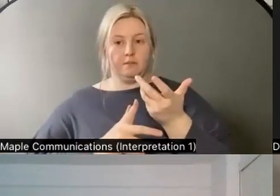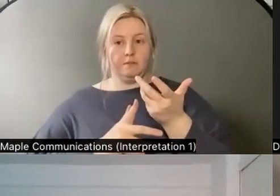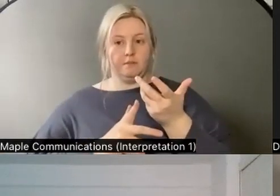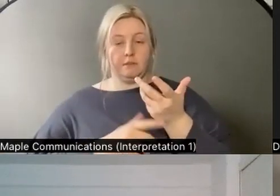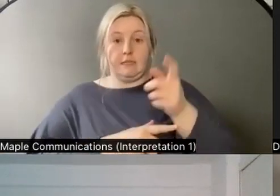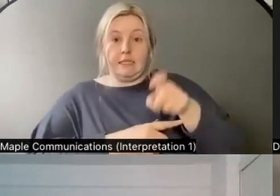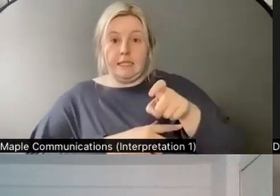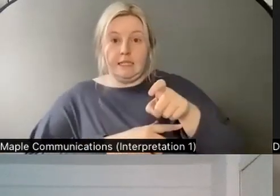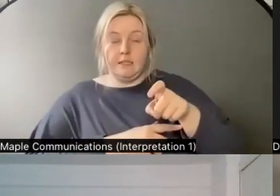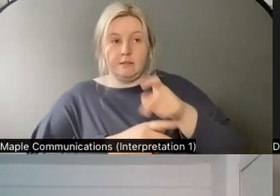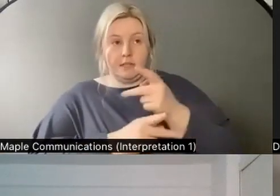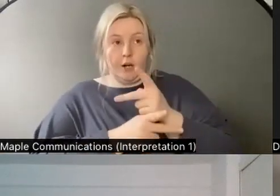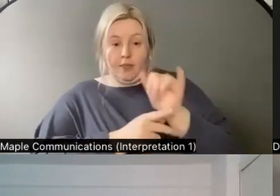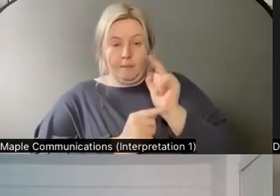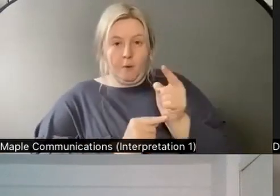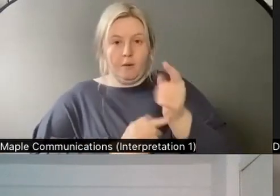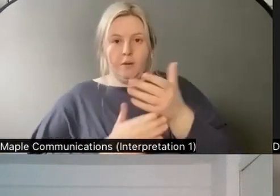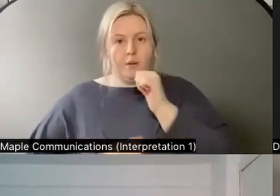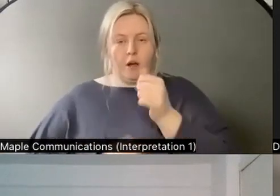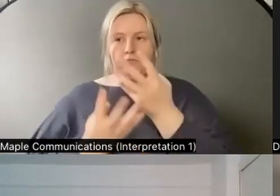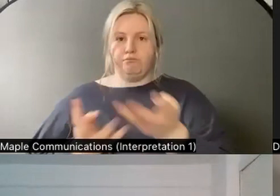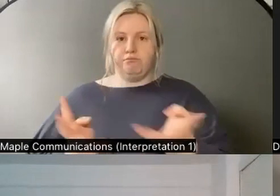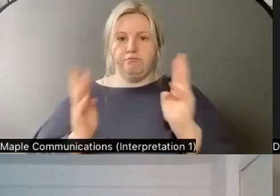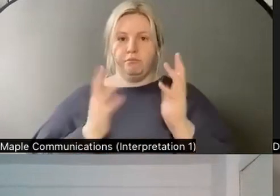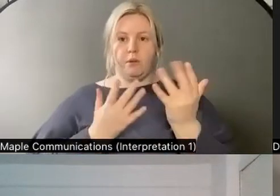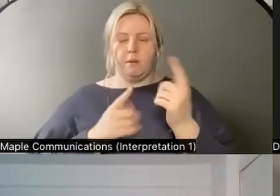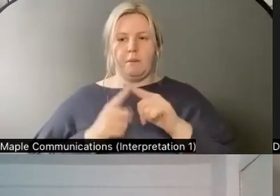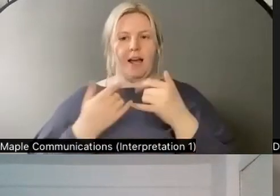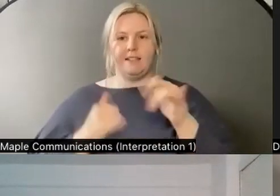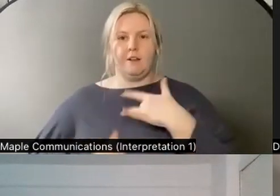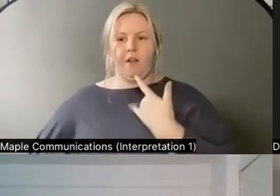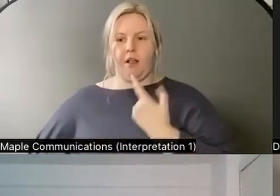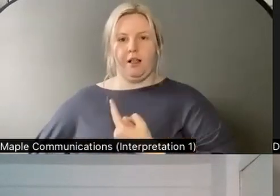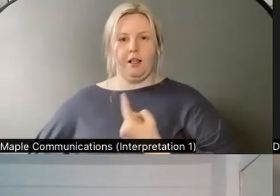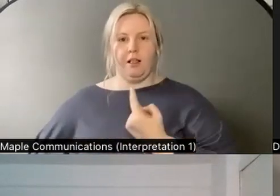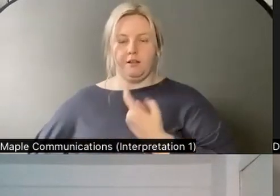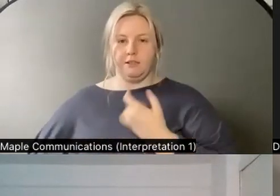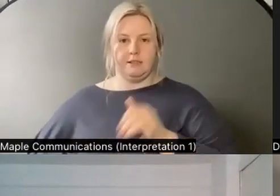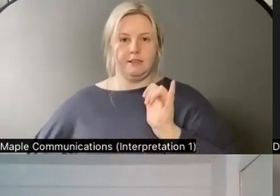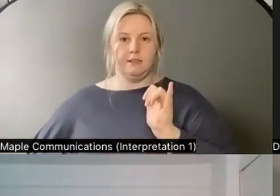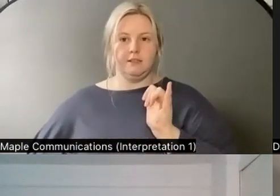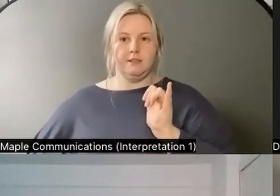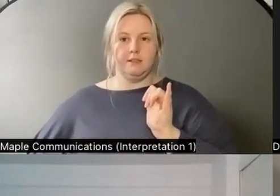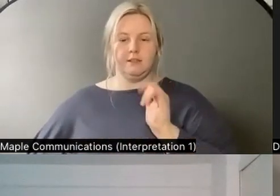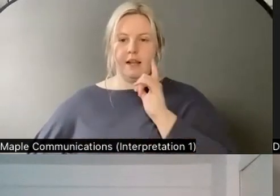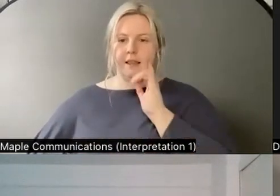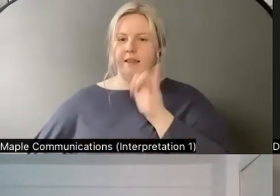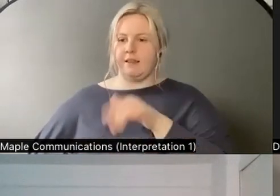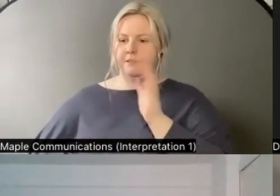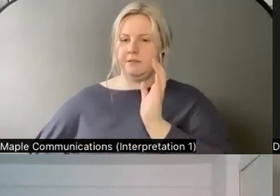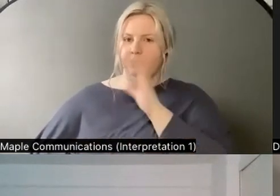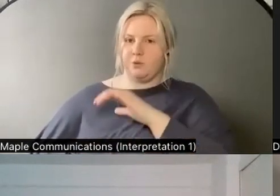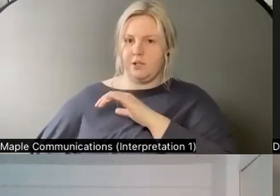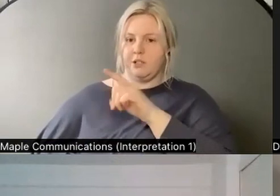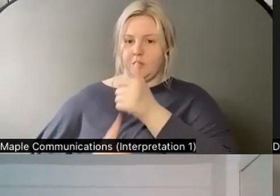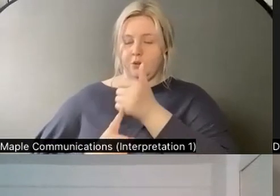care, it is still so isolating. And I think that's the strangeness of it, that you can go into